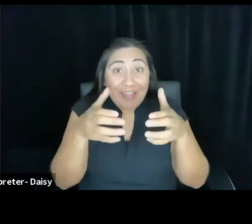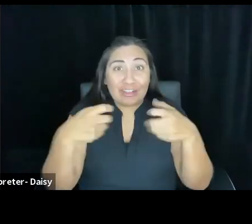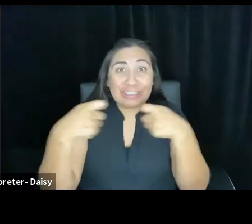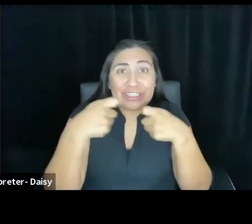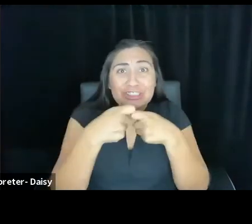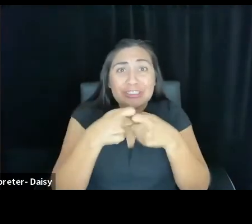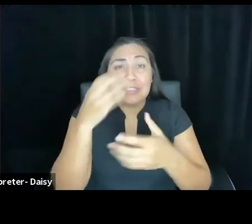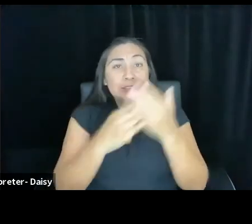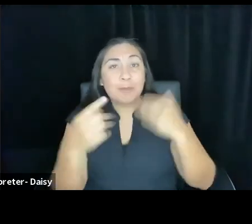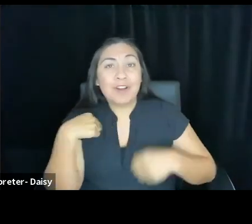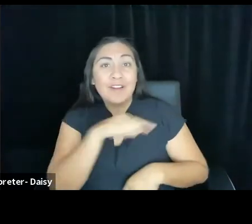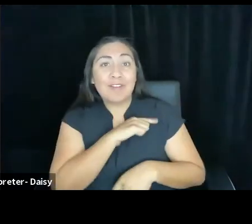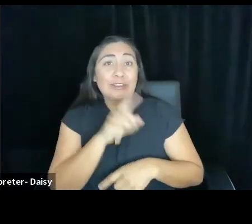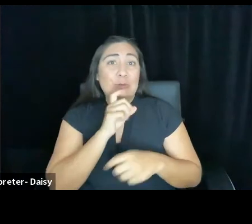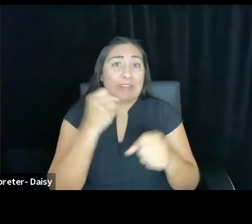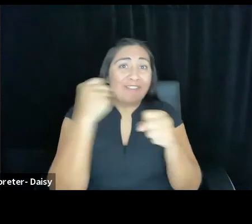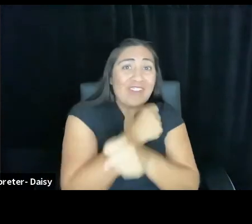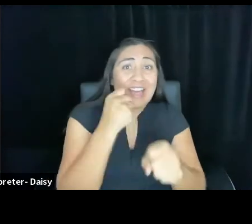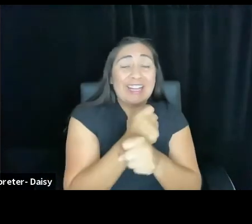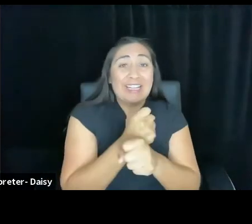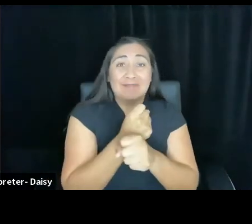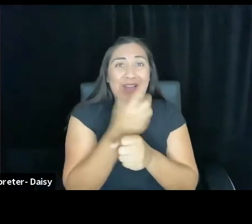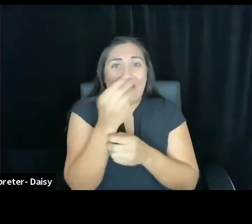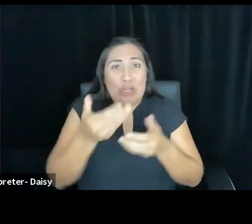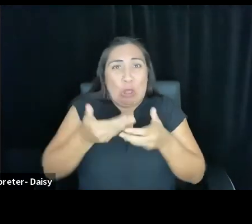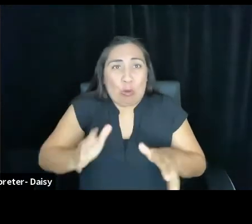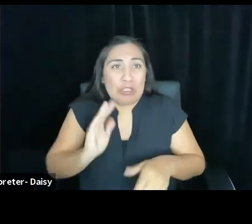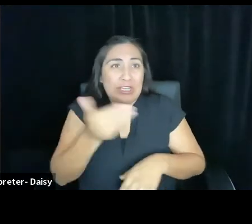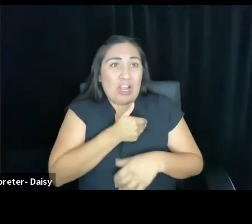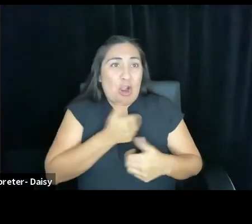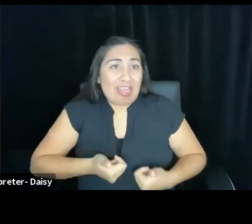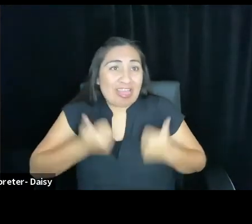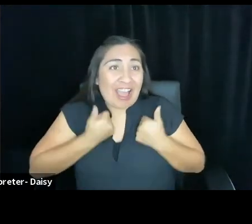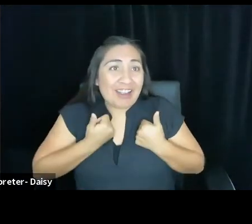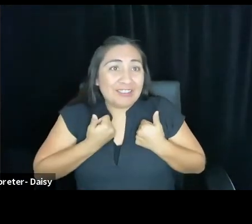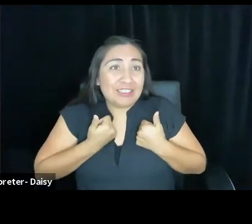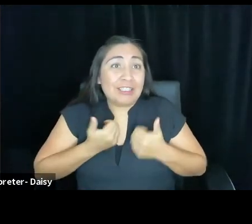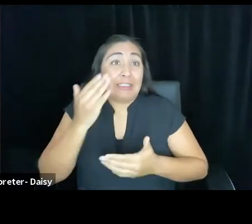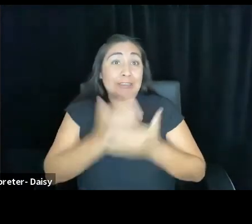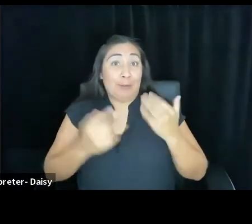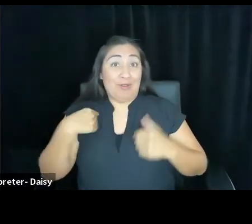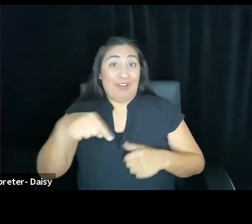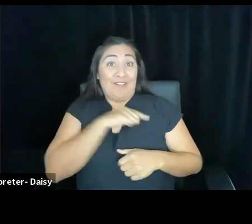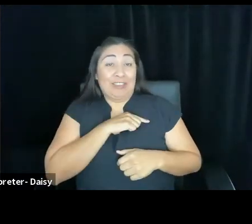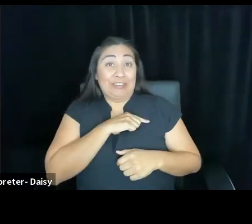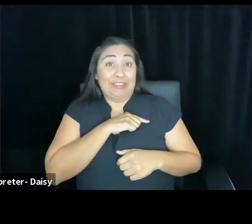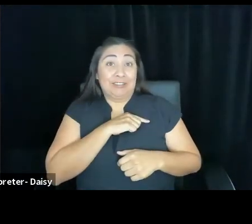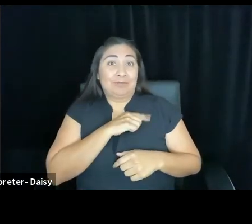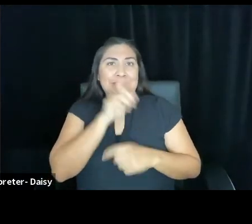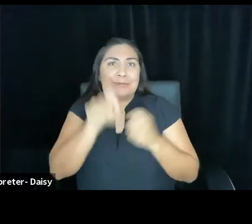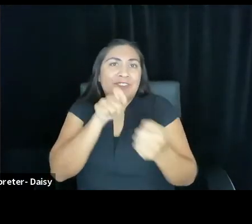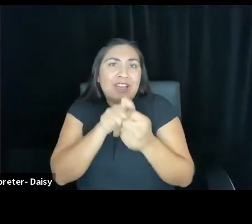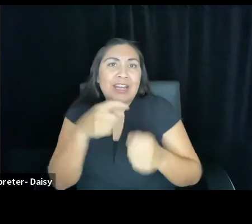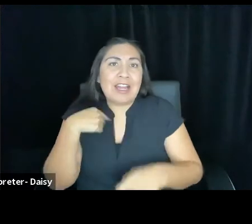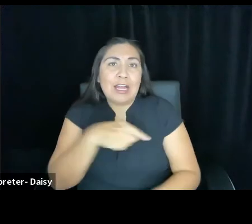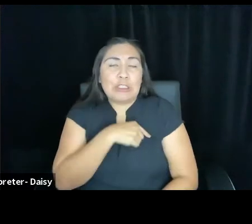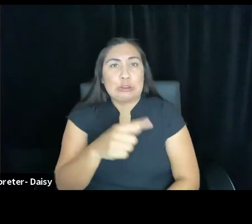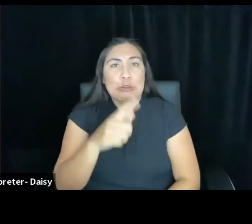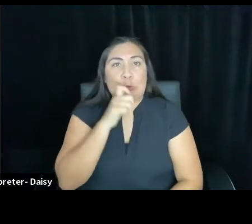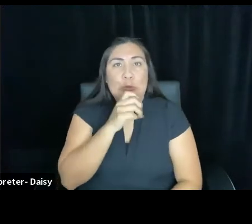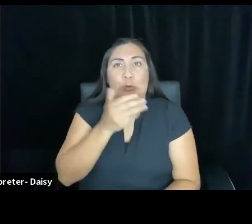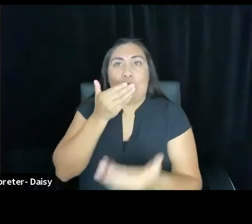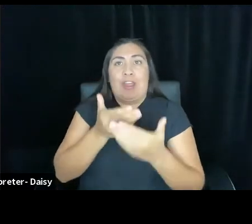for and losing our lives. Some of us, particularly those of us at the margins, have experienced the loss of